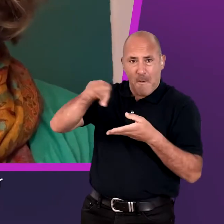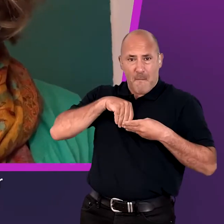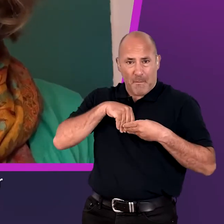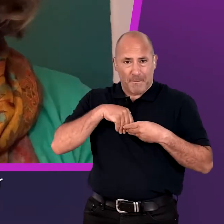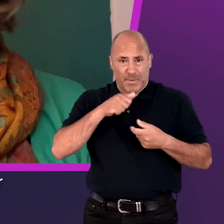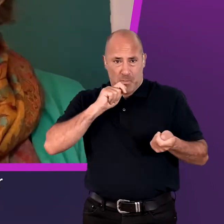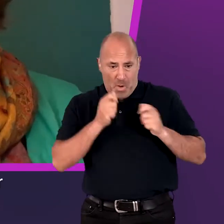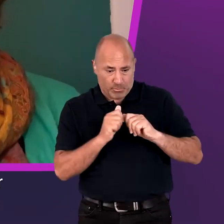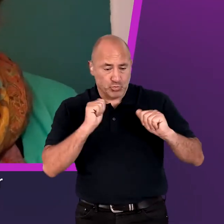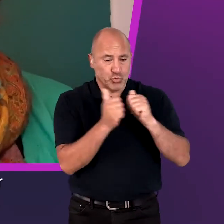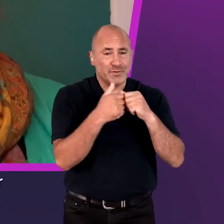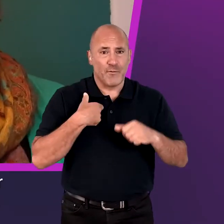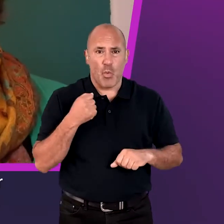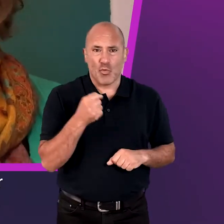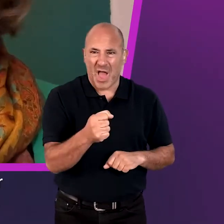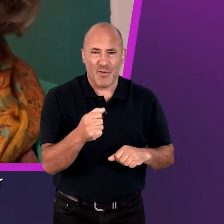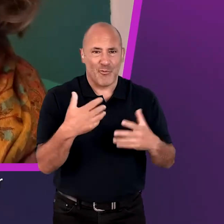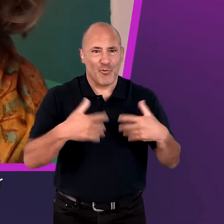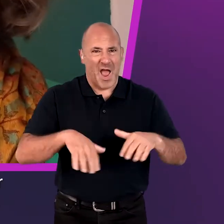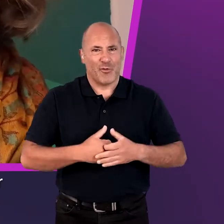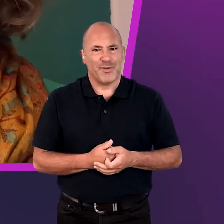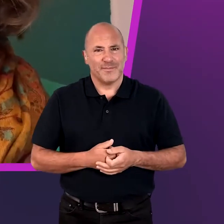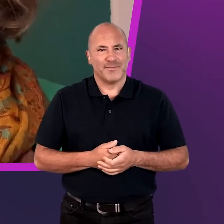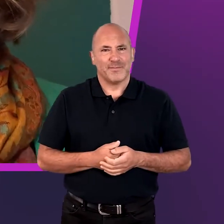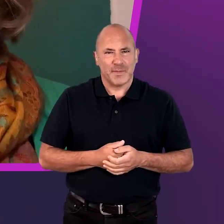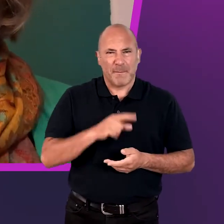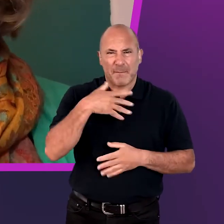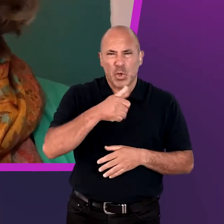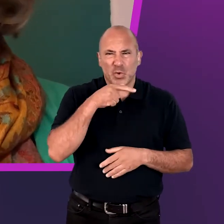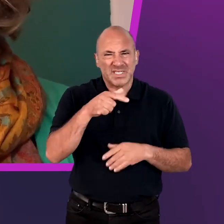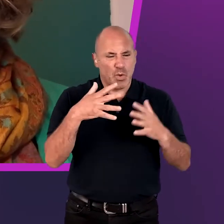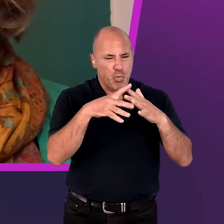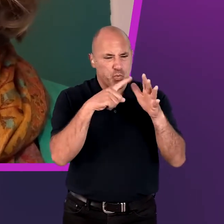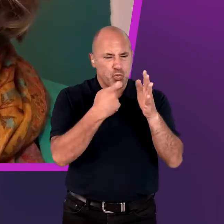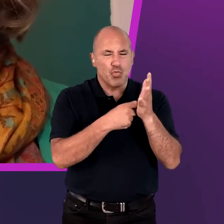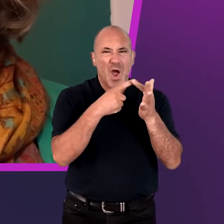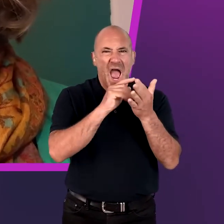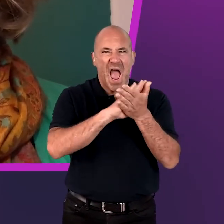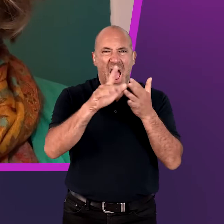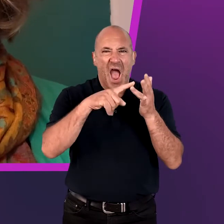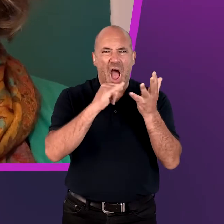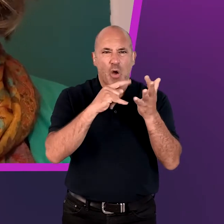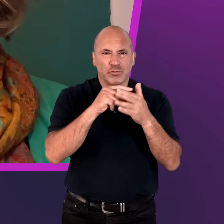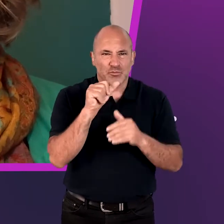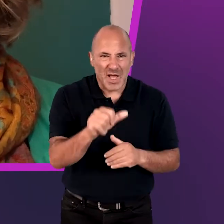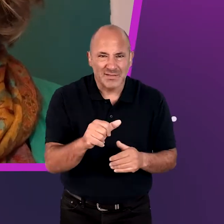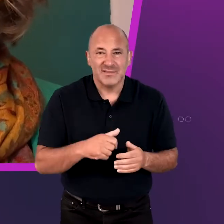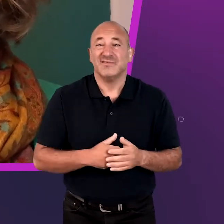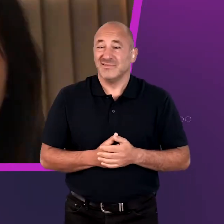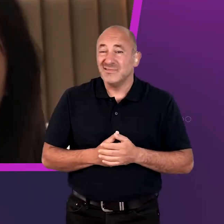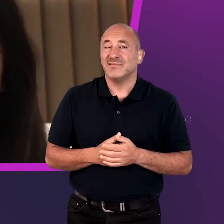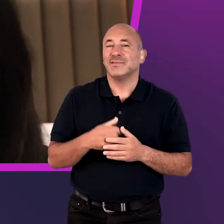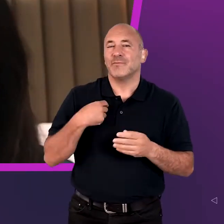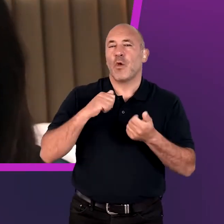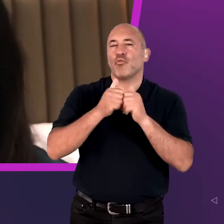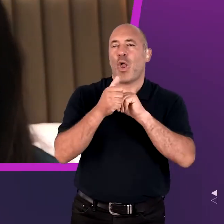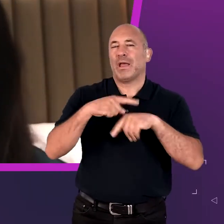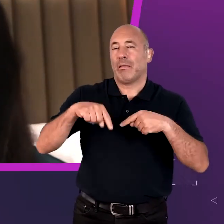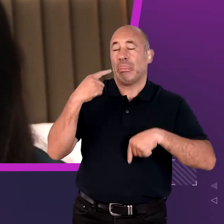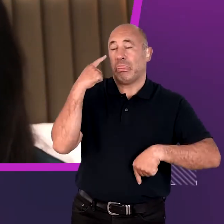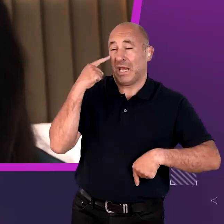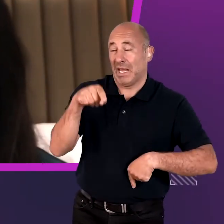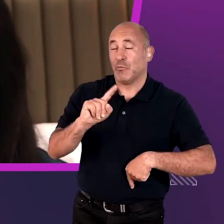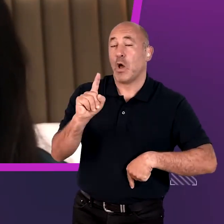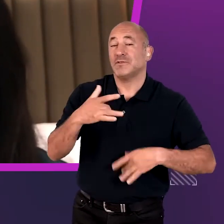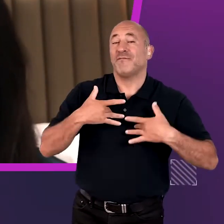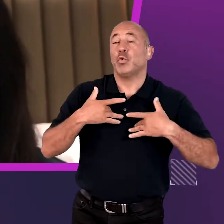other industries and repurpose it for what we need on the railway. I've heard people use it in warehouses as well. This is what some